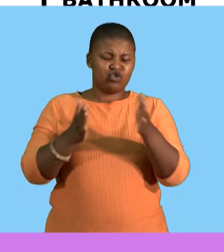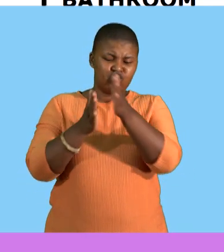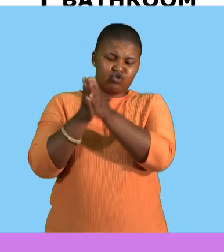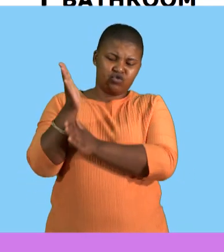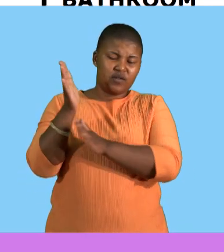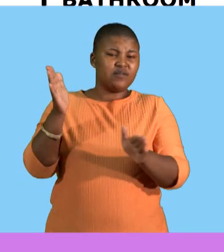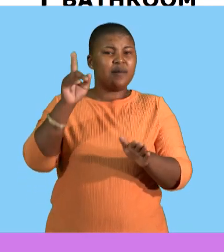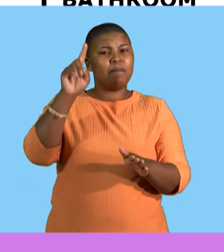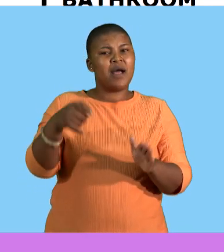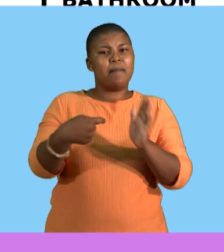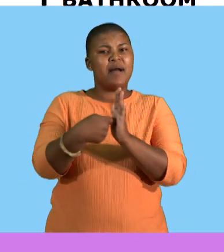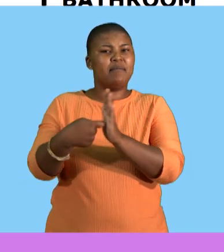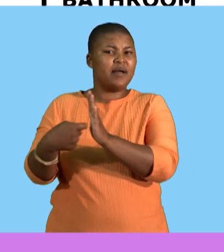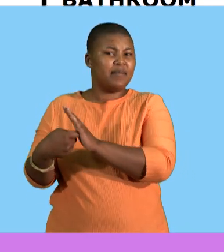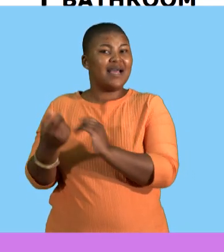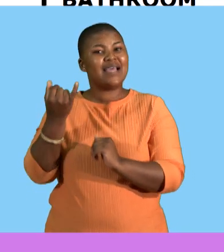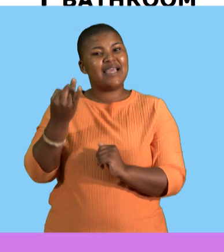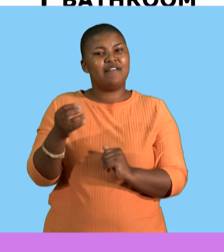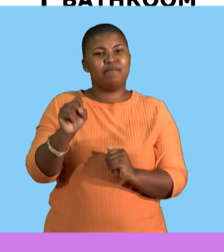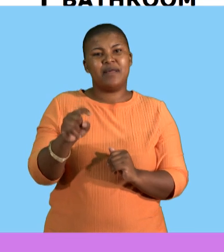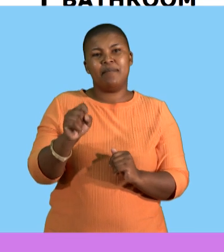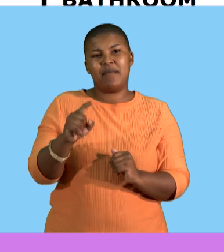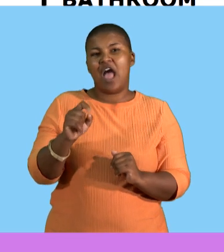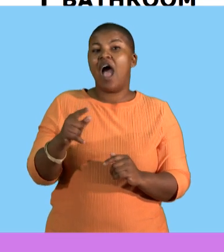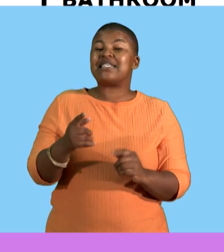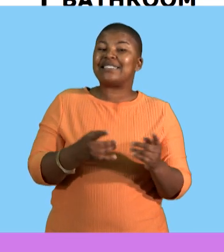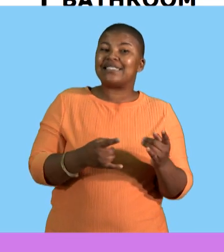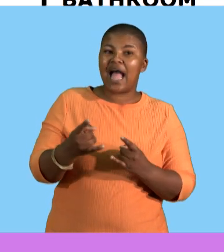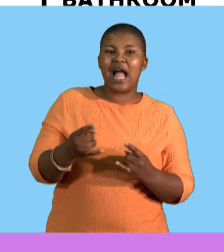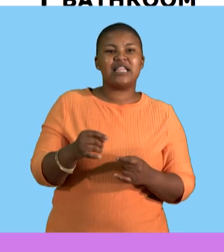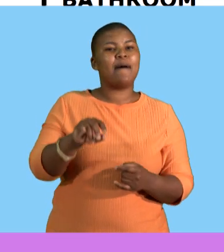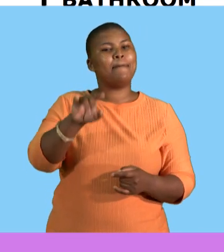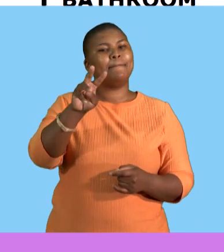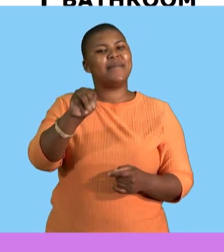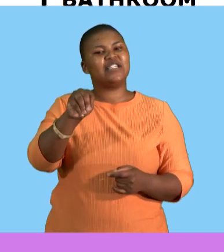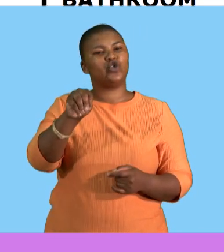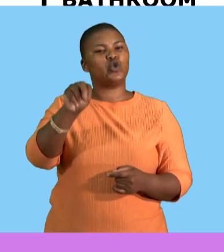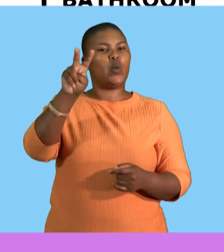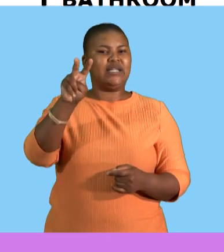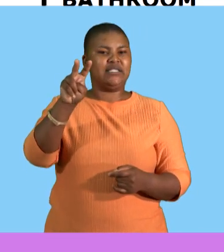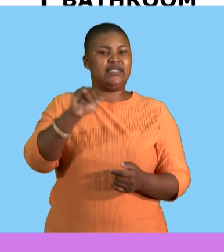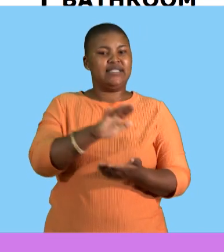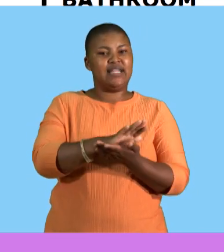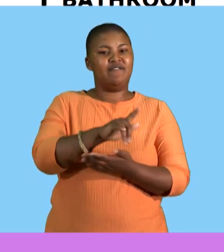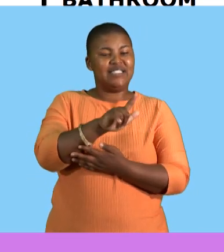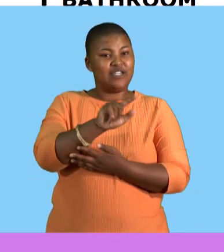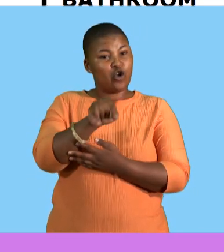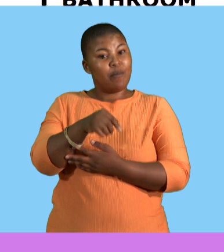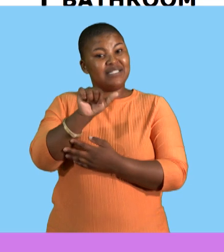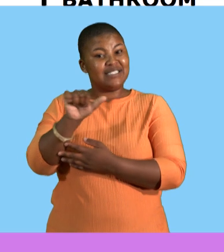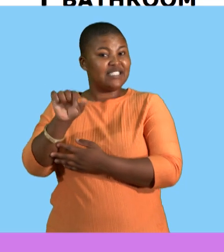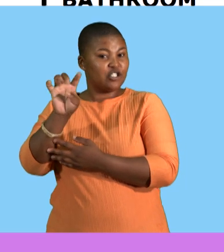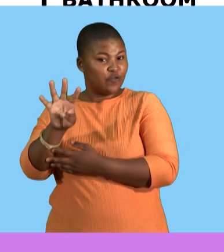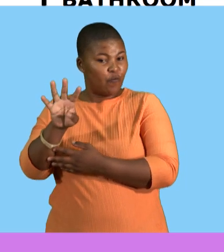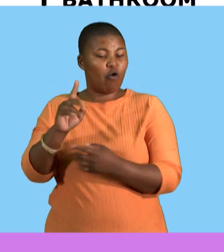bought if the carpet is sold in full square meters. So it's 17,664, and